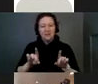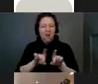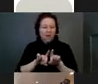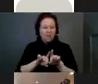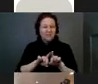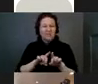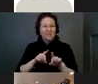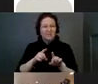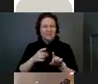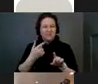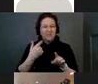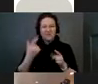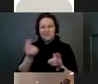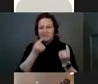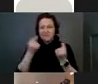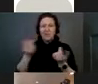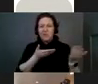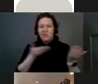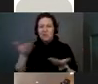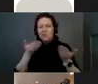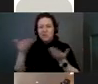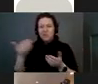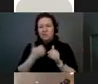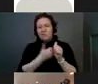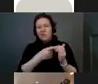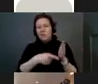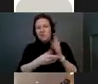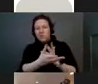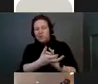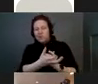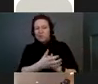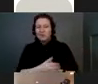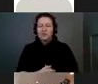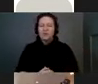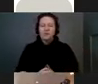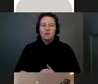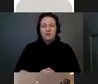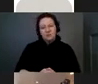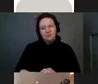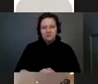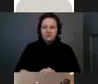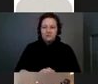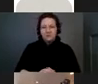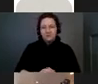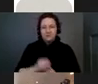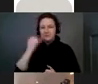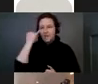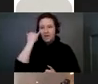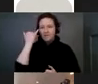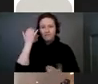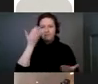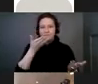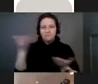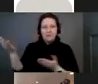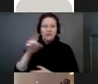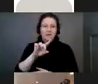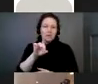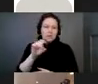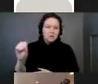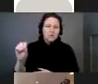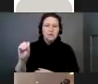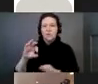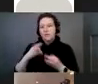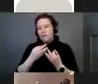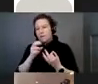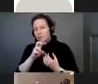take her everywhere and do everything that she wants to do. You know, if we're going to the zoo or to a family trip or anything like